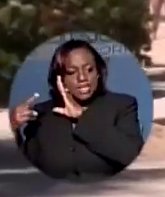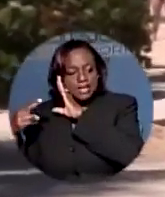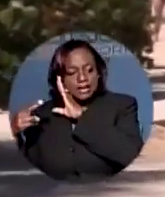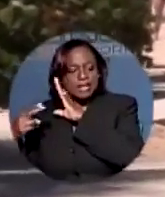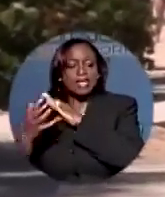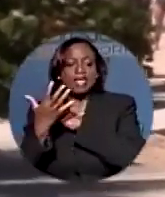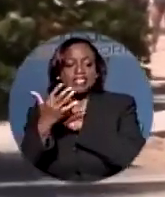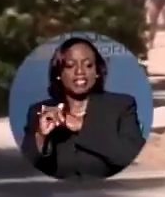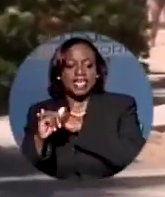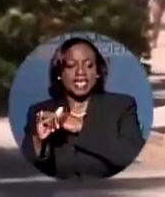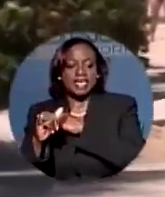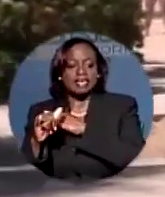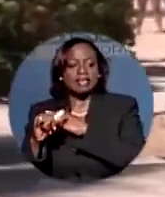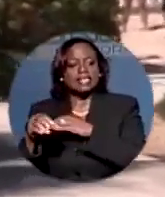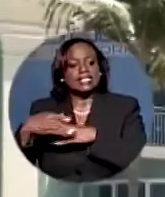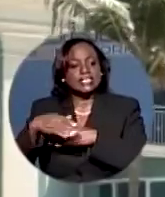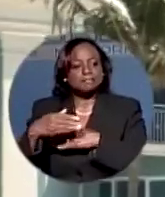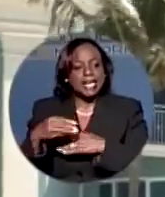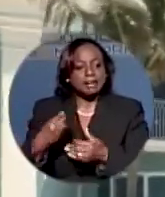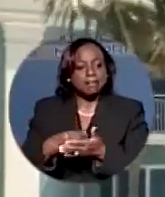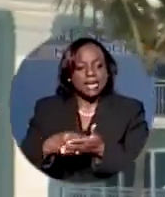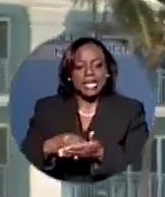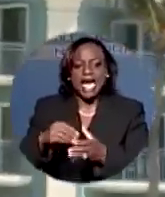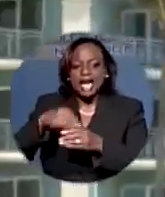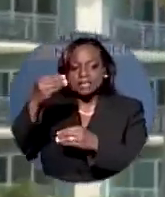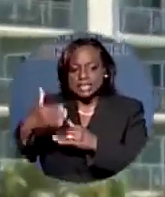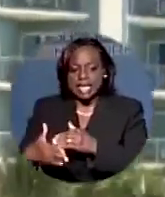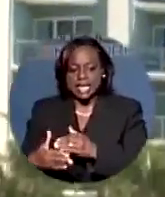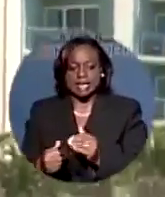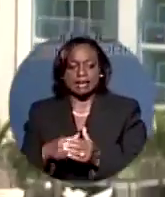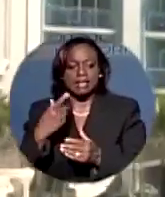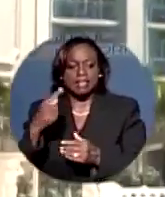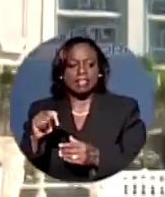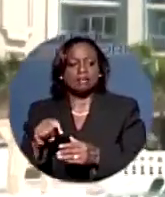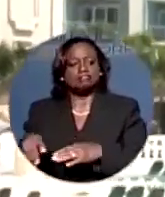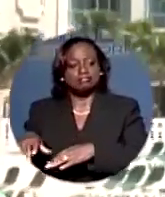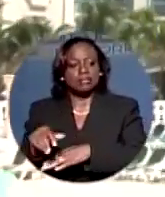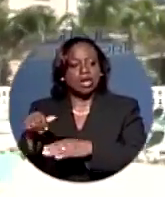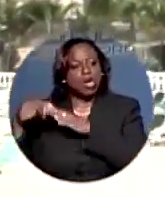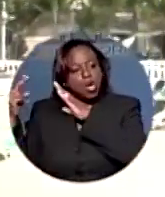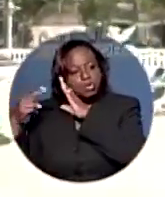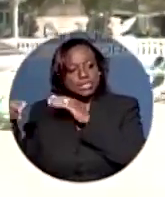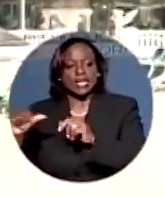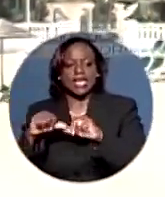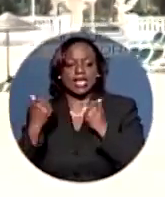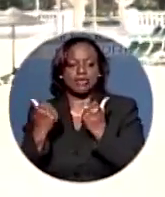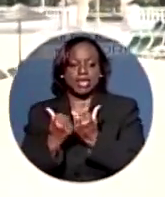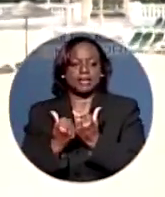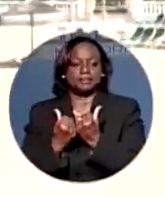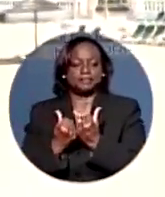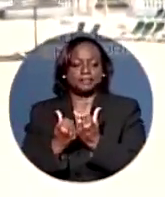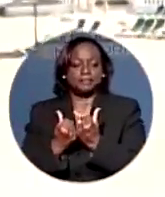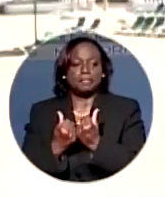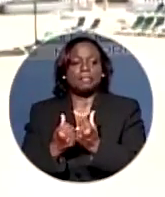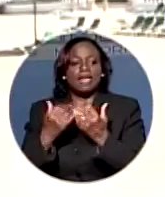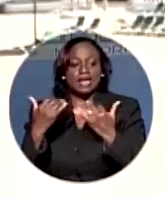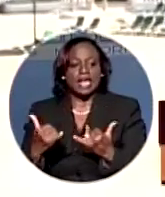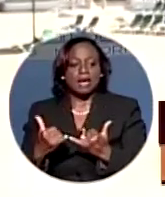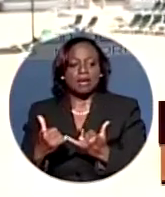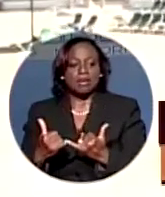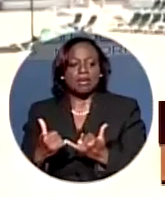the property is substantial. And the investment continues here at Sandals in the Bahamas, with further refinements planned for